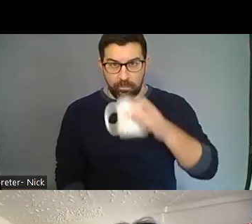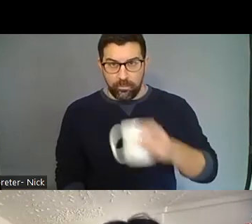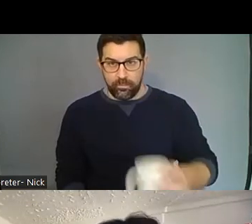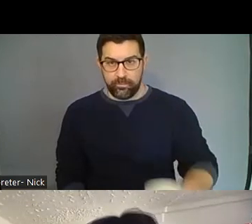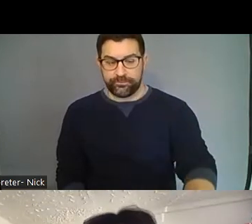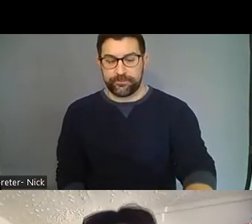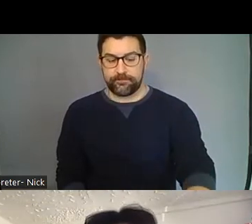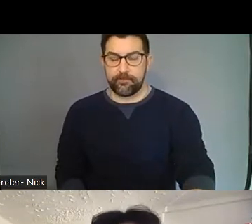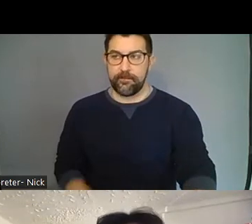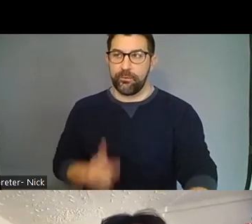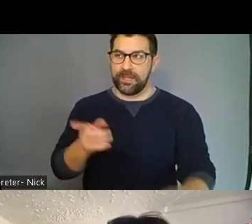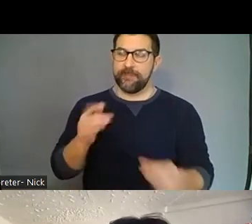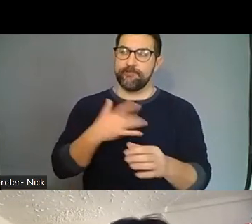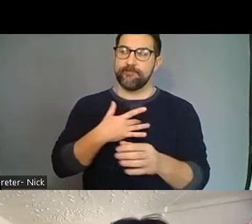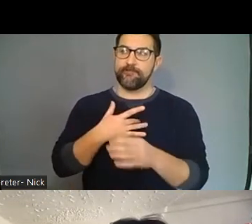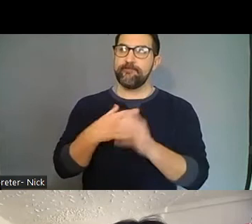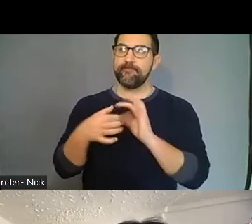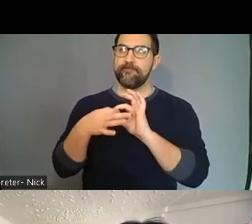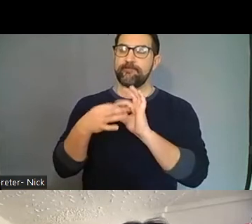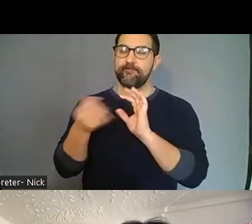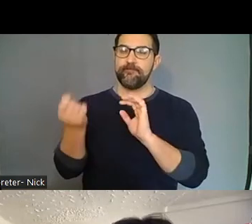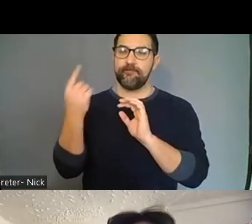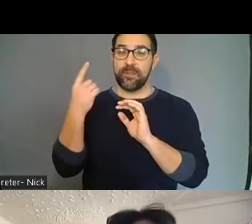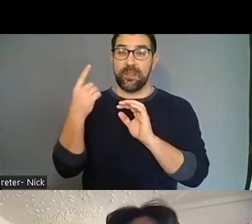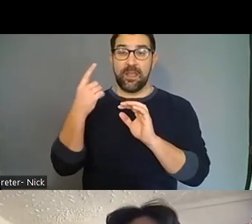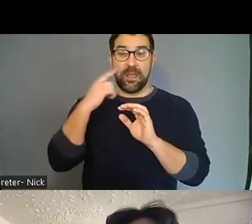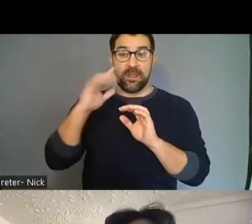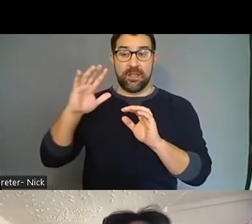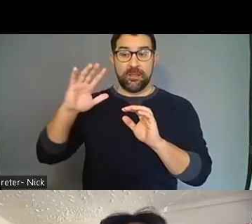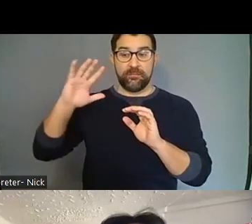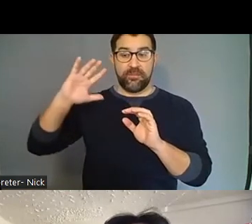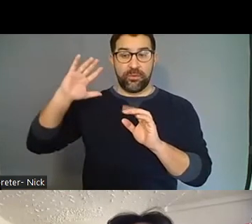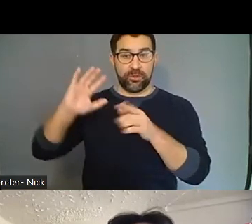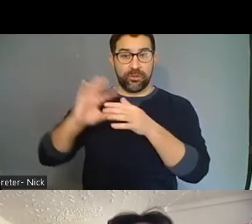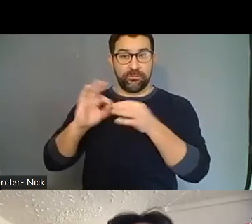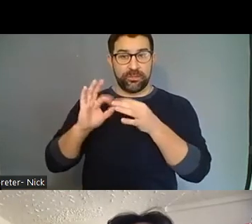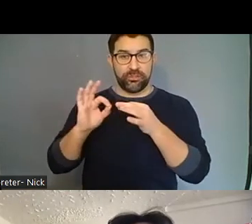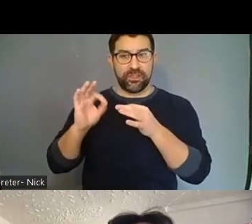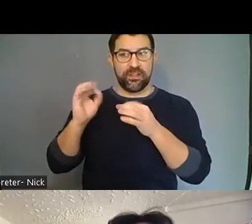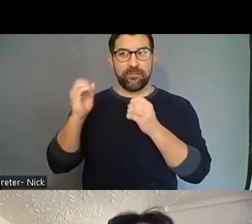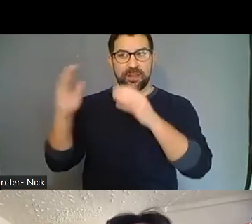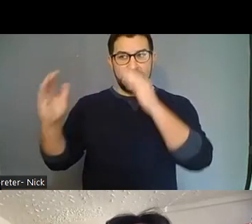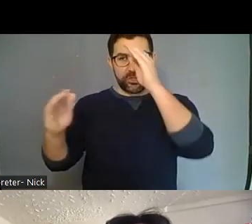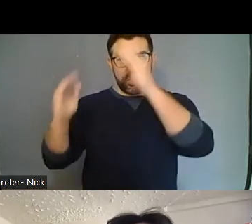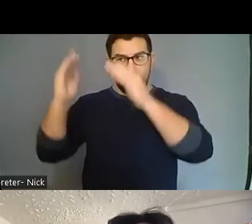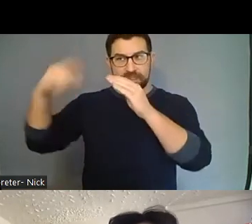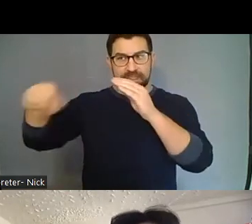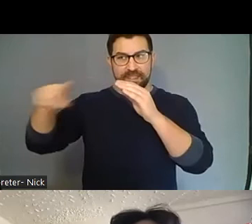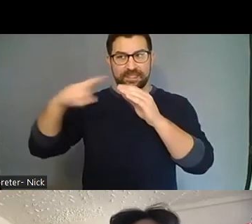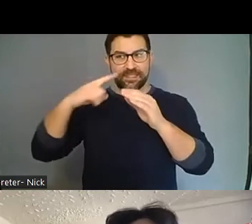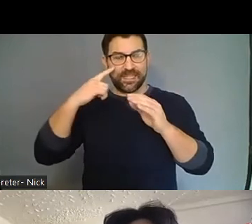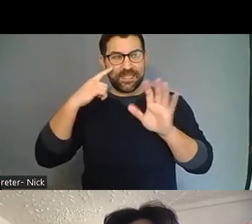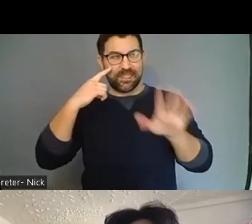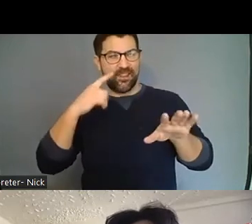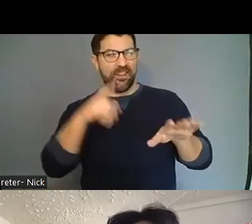I'll start off by saying, like, I think earlier you mentioned how a lot of adults saw our walkout as just